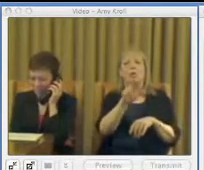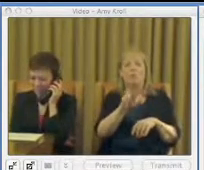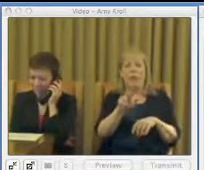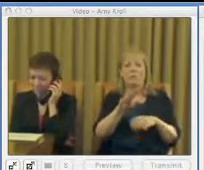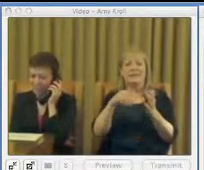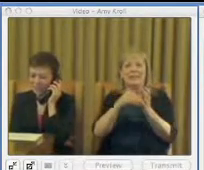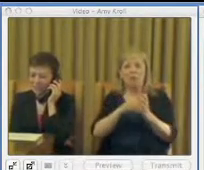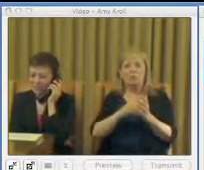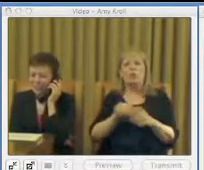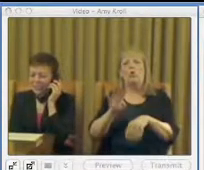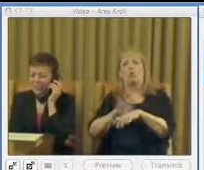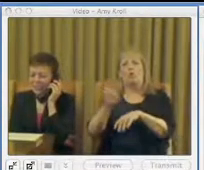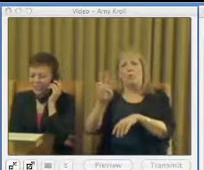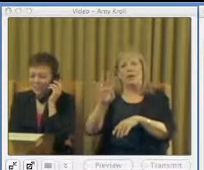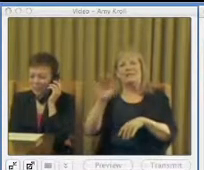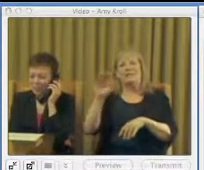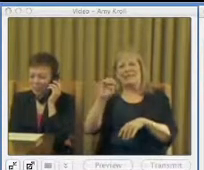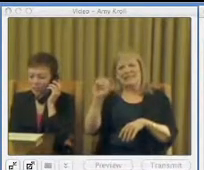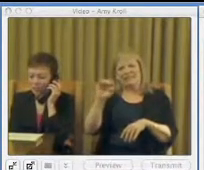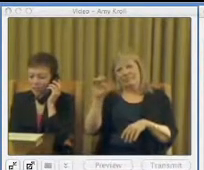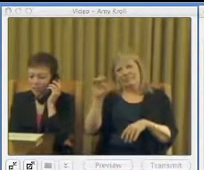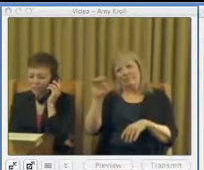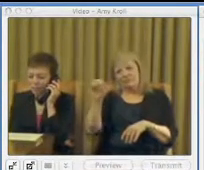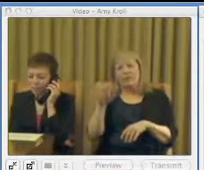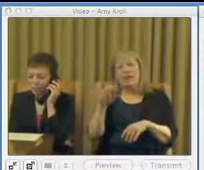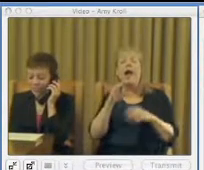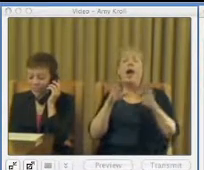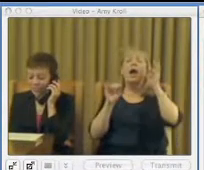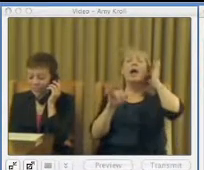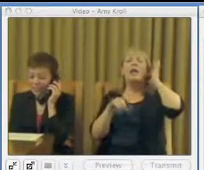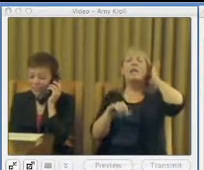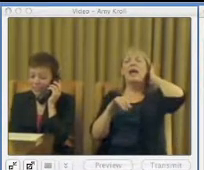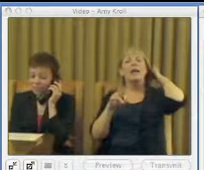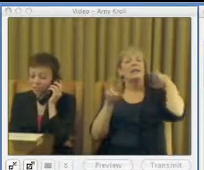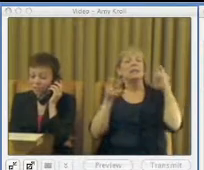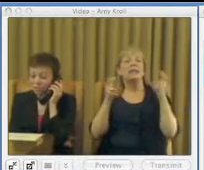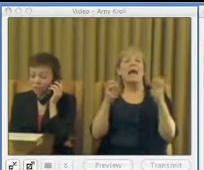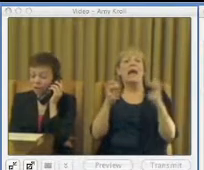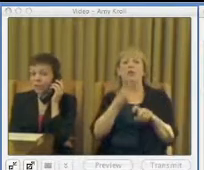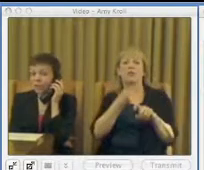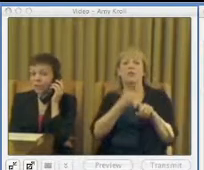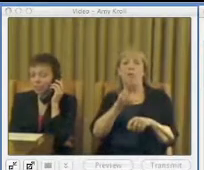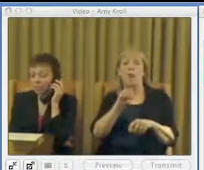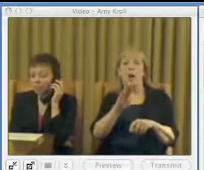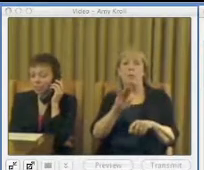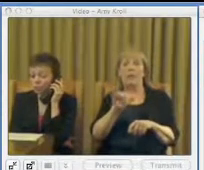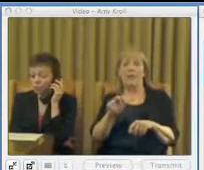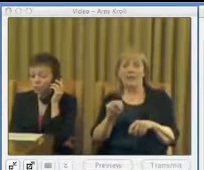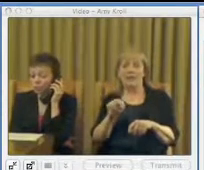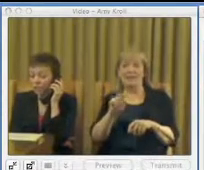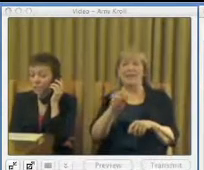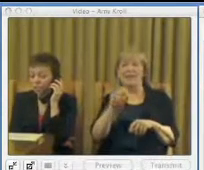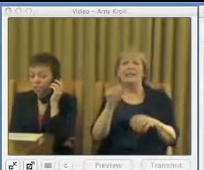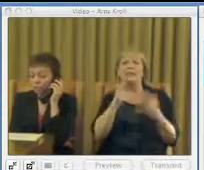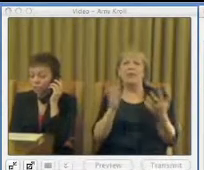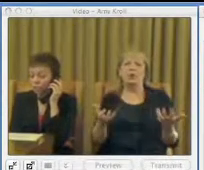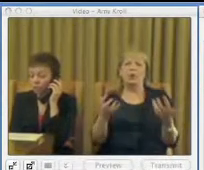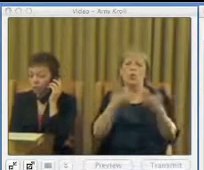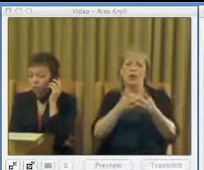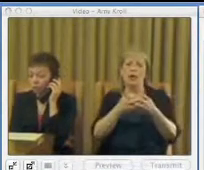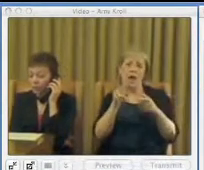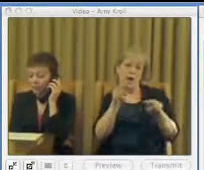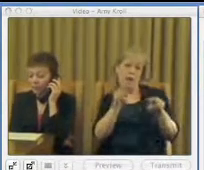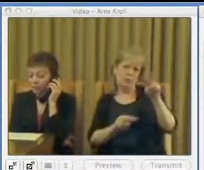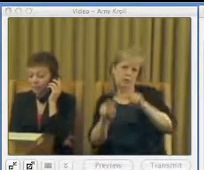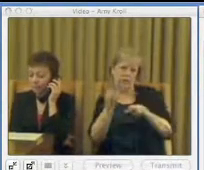and 4 p.m. Eastern Standard Time. The title of that webinar given by Robin Dean is Integrating Observation and